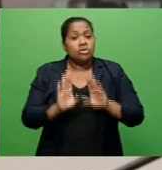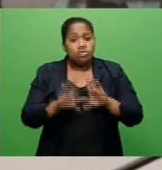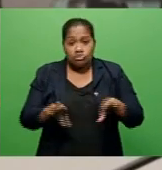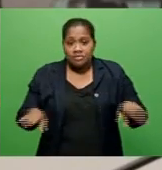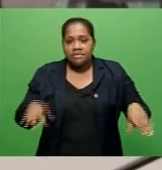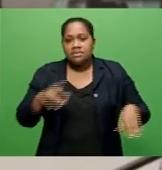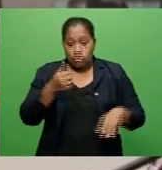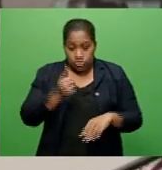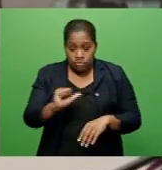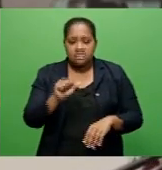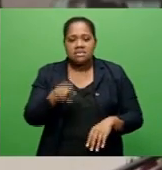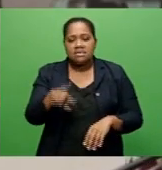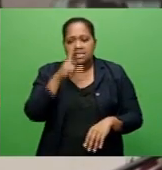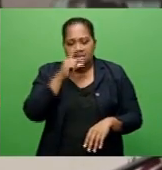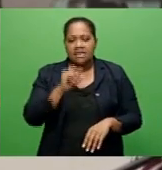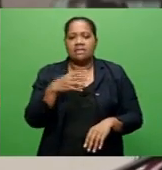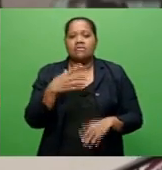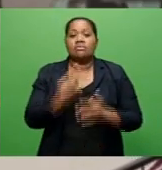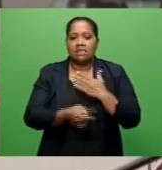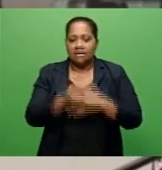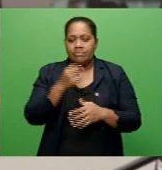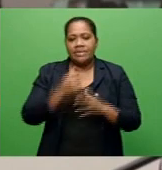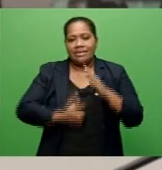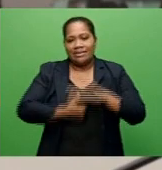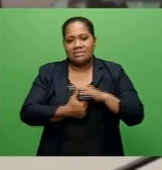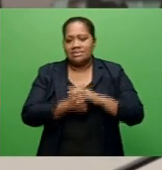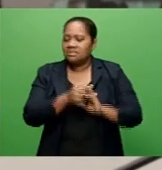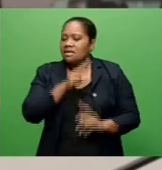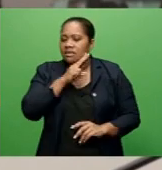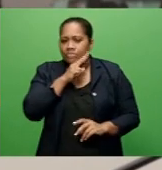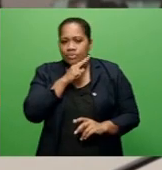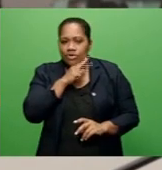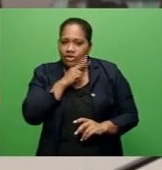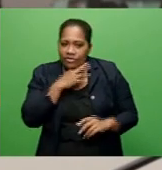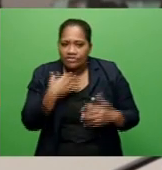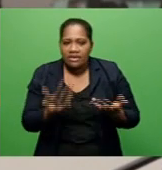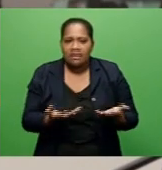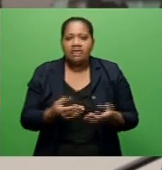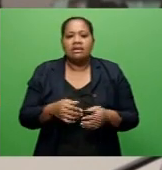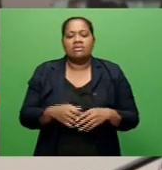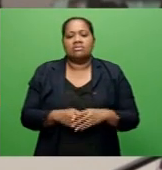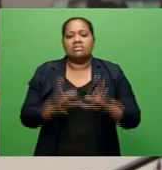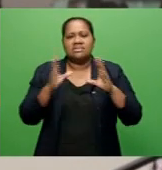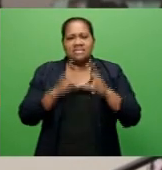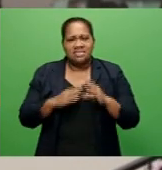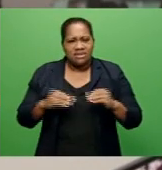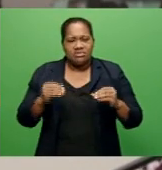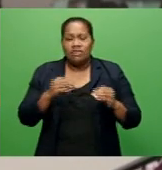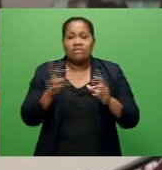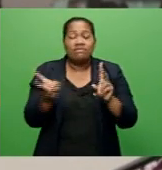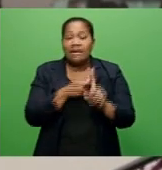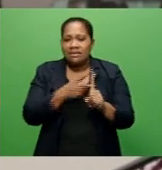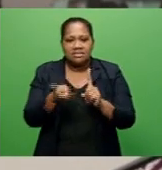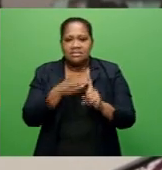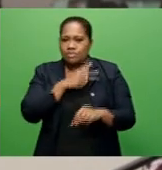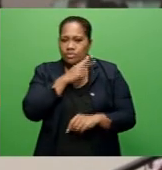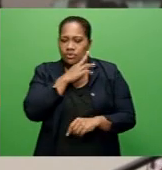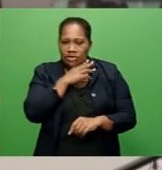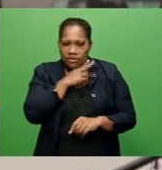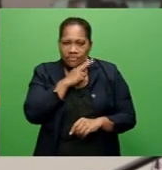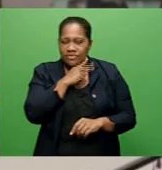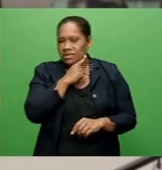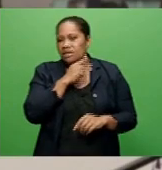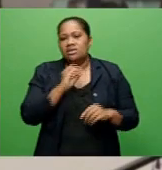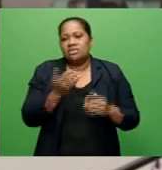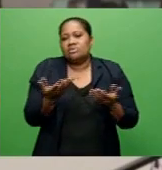pornography, including violent pornography, before their first sexual experience. And this may be their only or primary